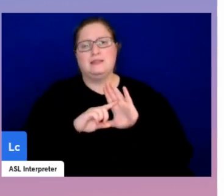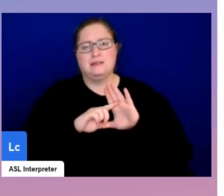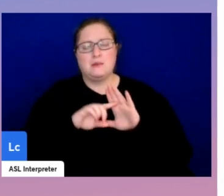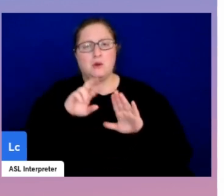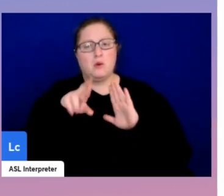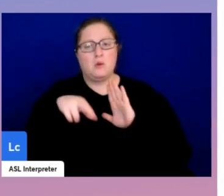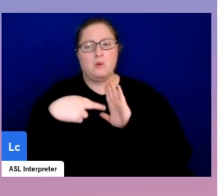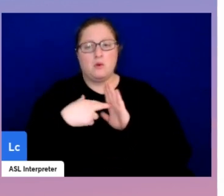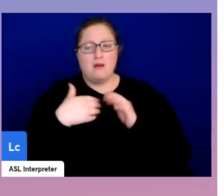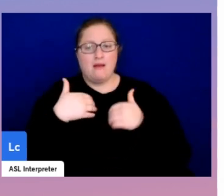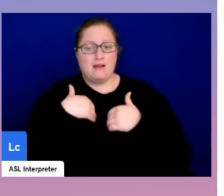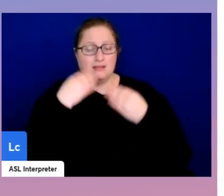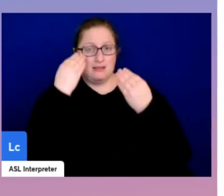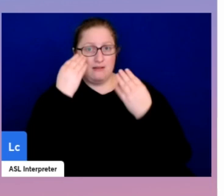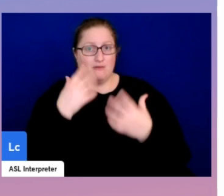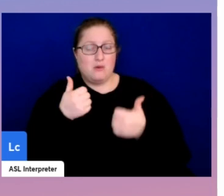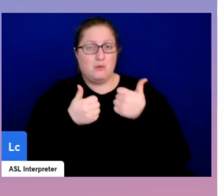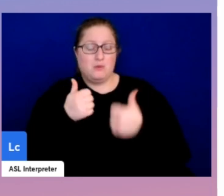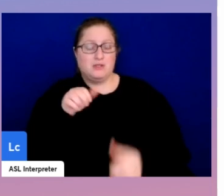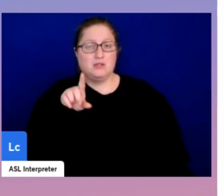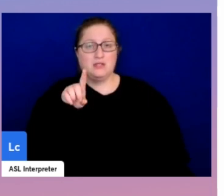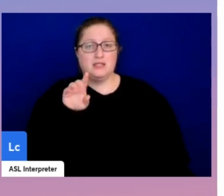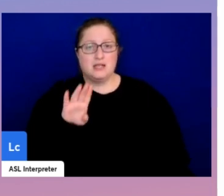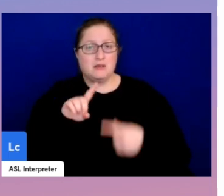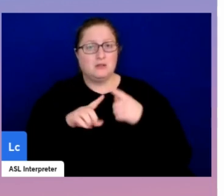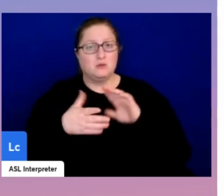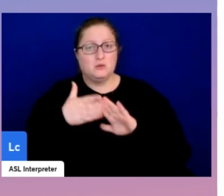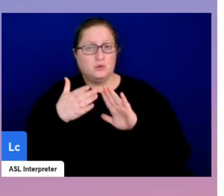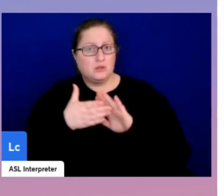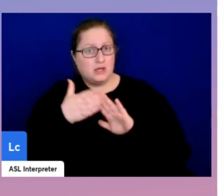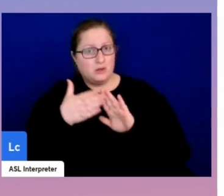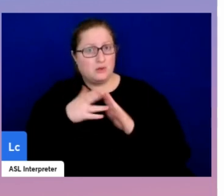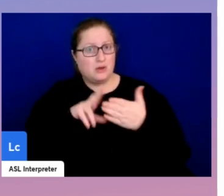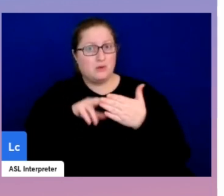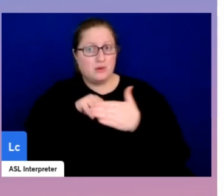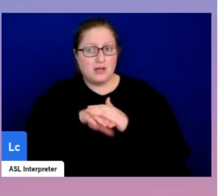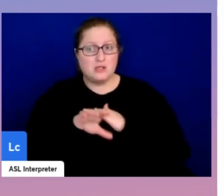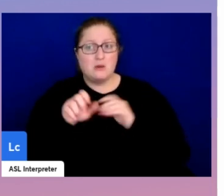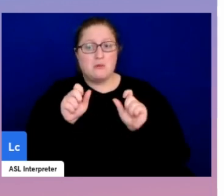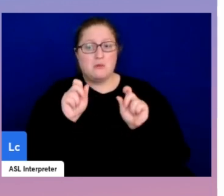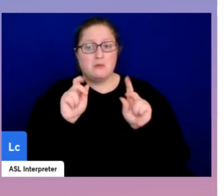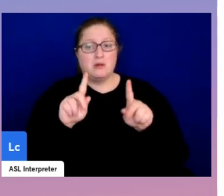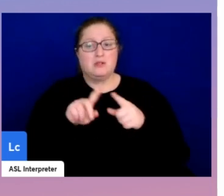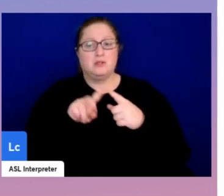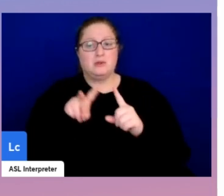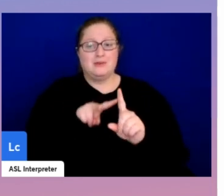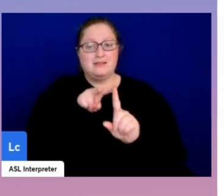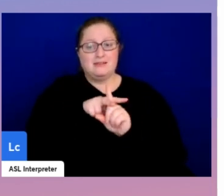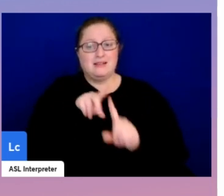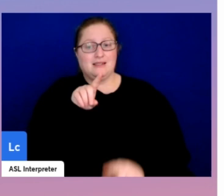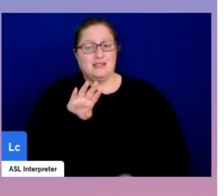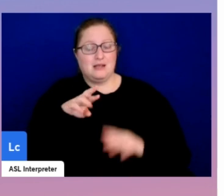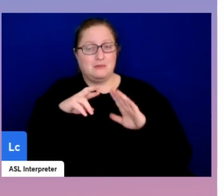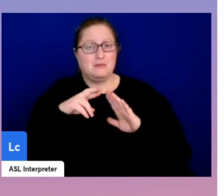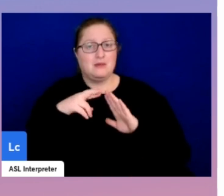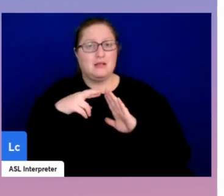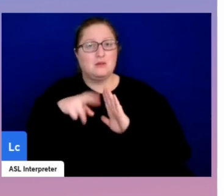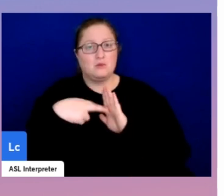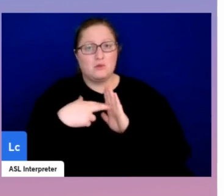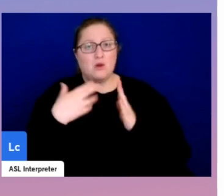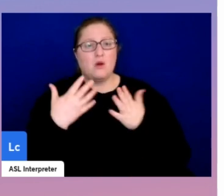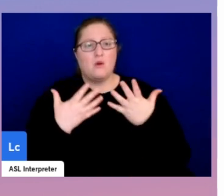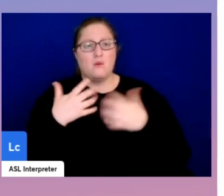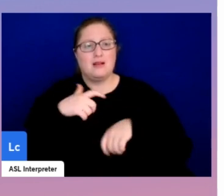contains information about which database to generate credentials for, the permissions to assign the database role, and the length of time that